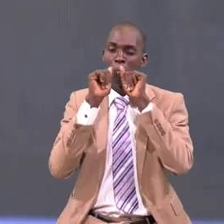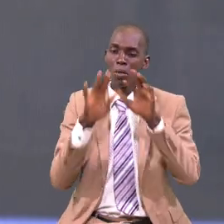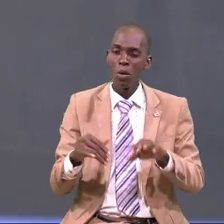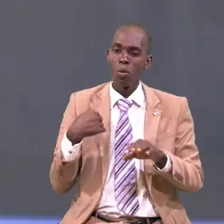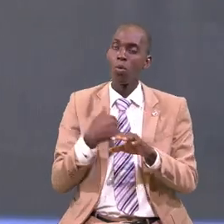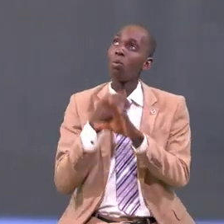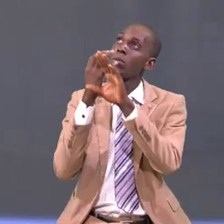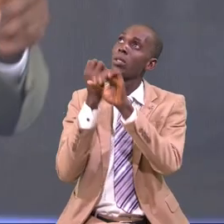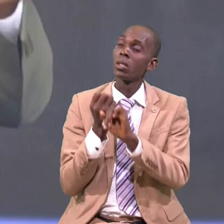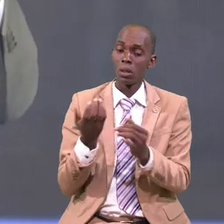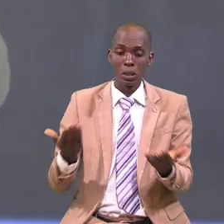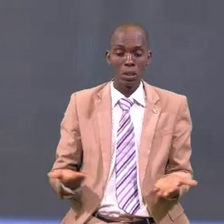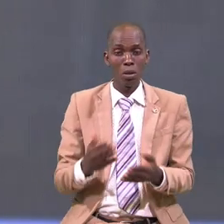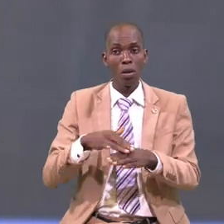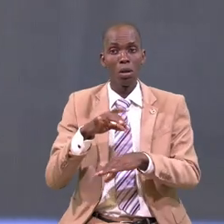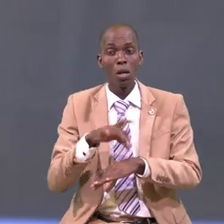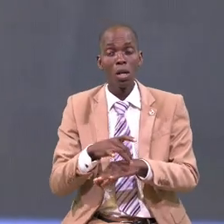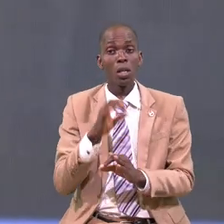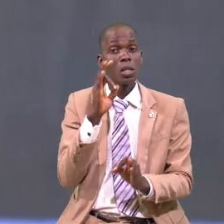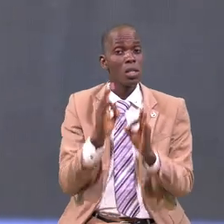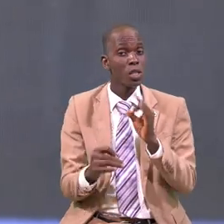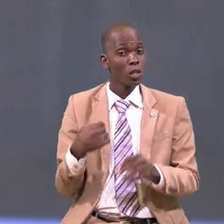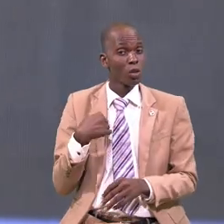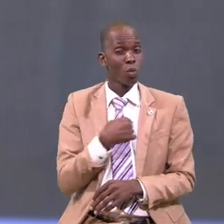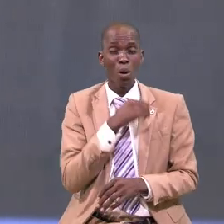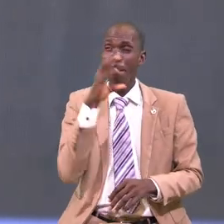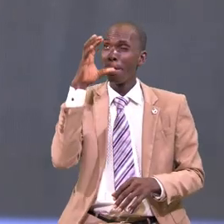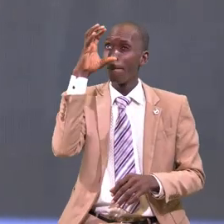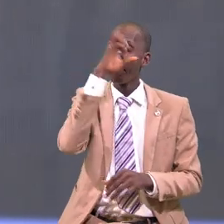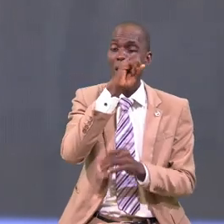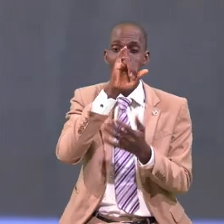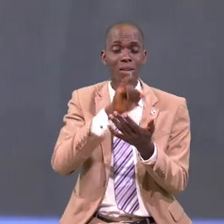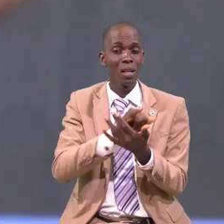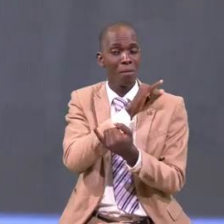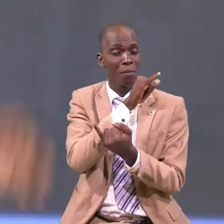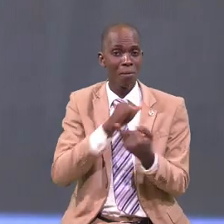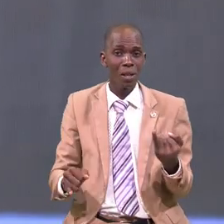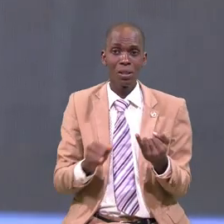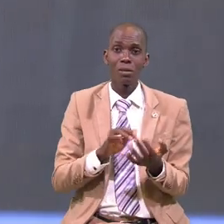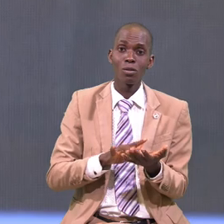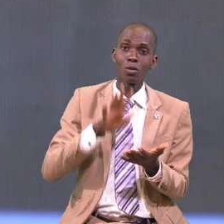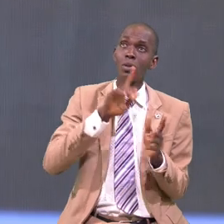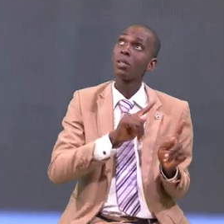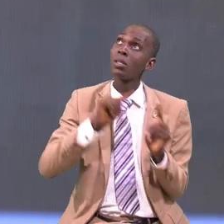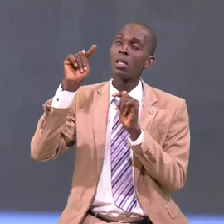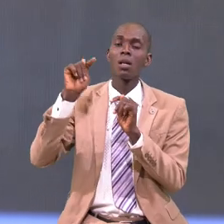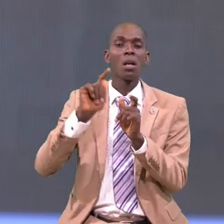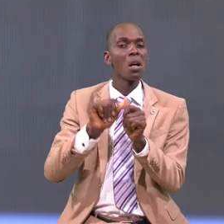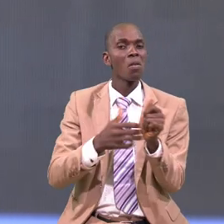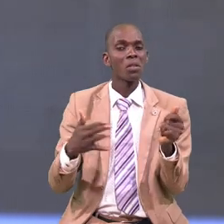earth, if we miss that final glorious translation, everything would have been in vain.